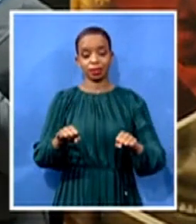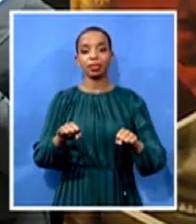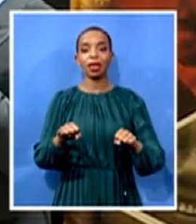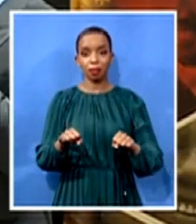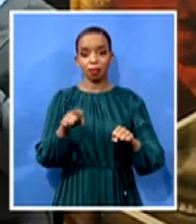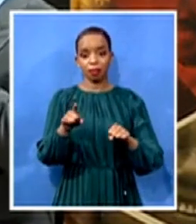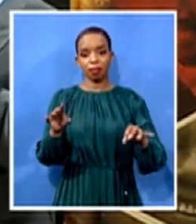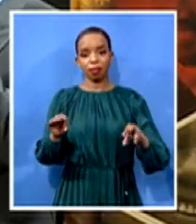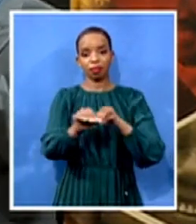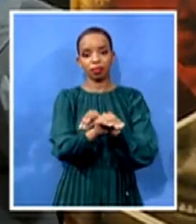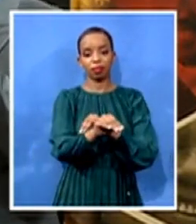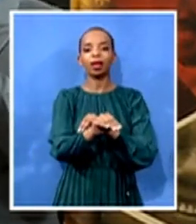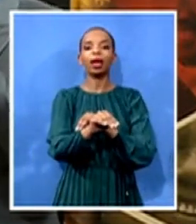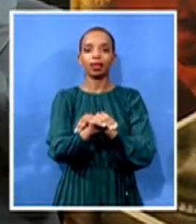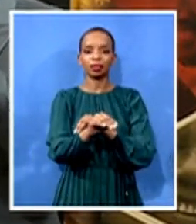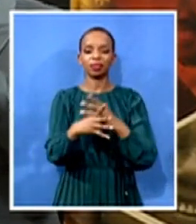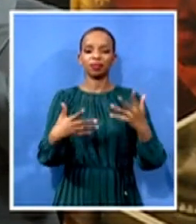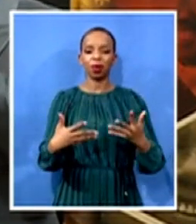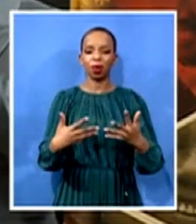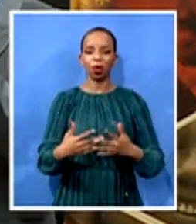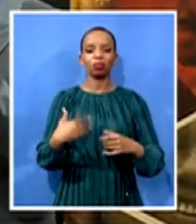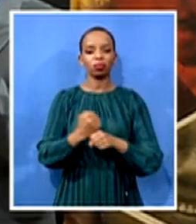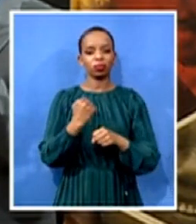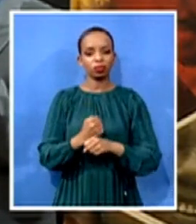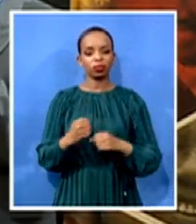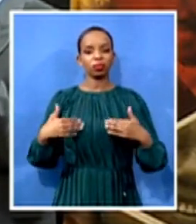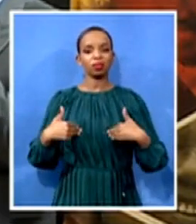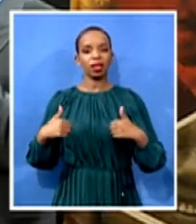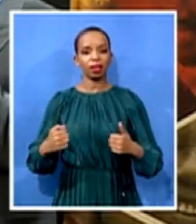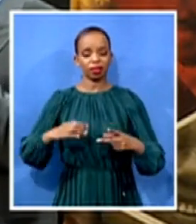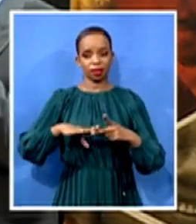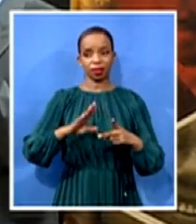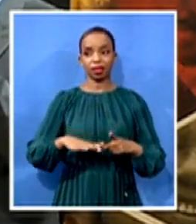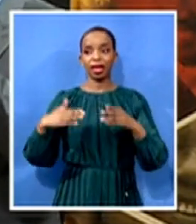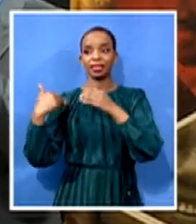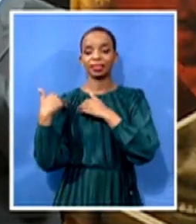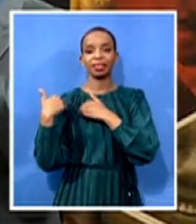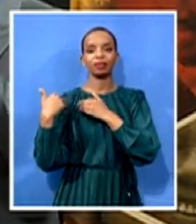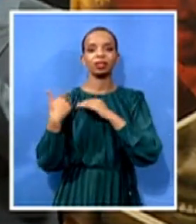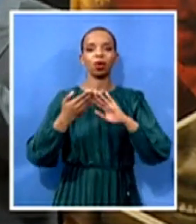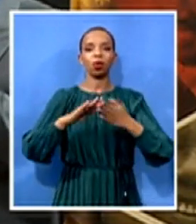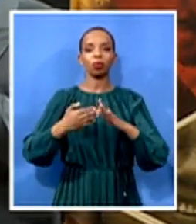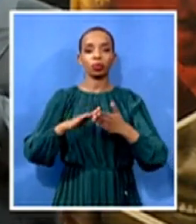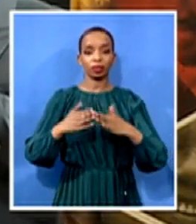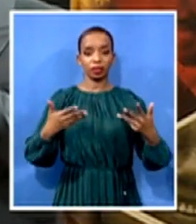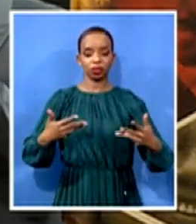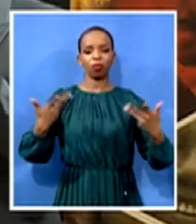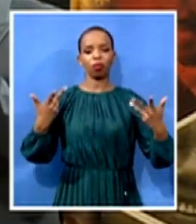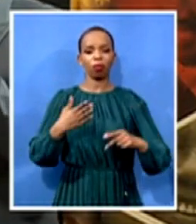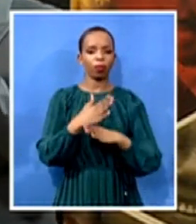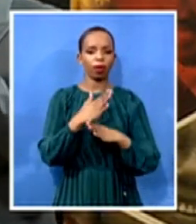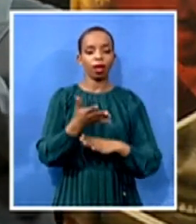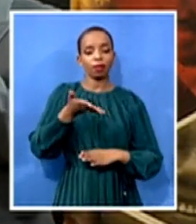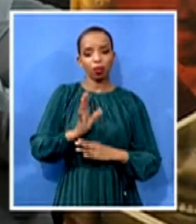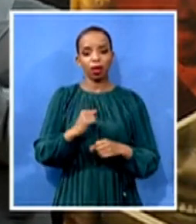health and safety committees working with the labor to ensure that we've got a swift turnaround on cases like